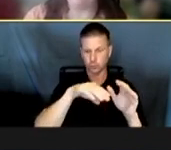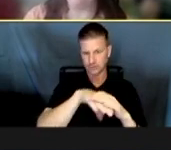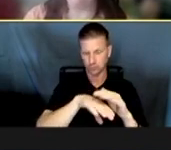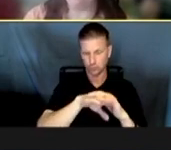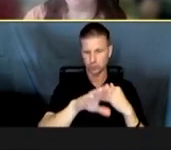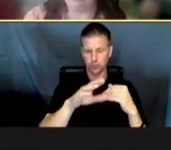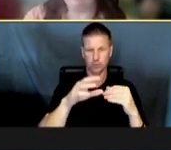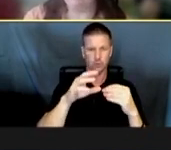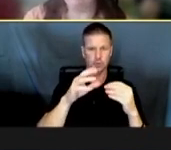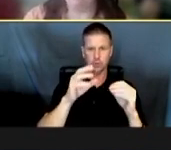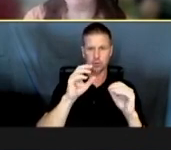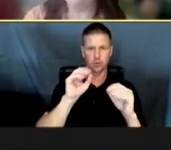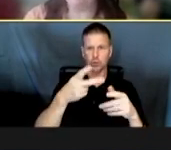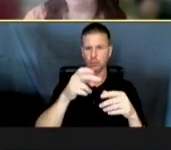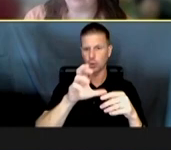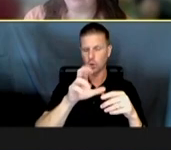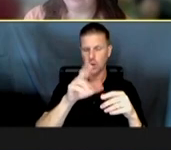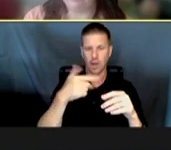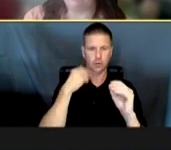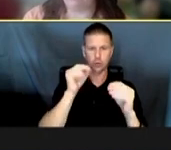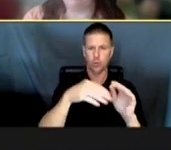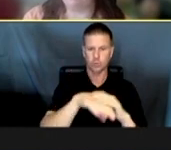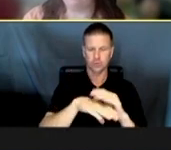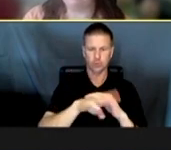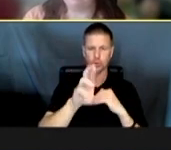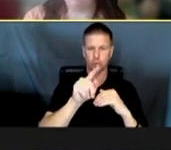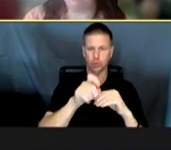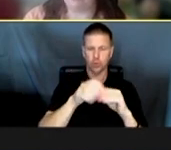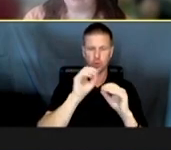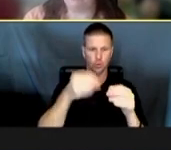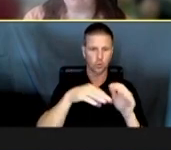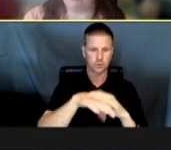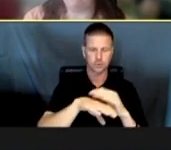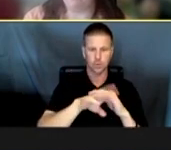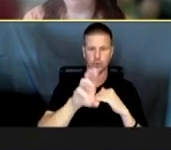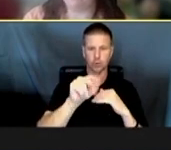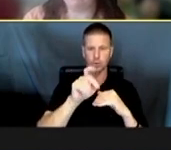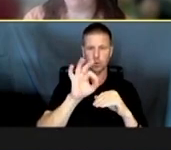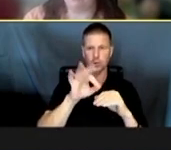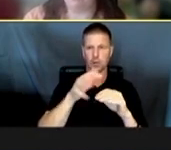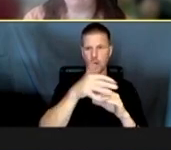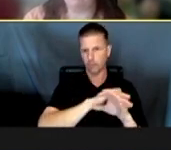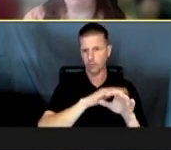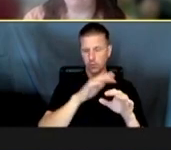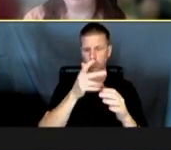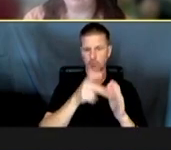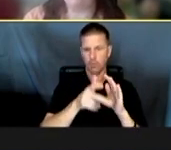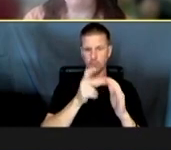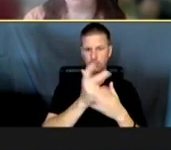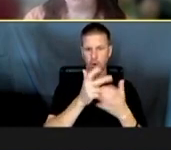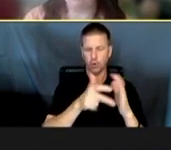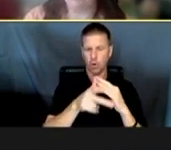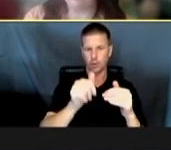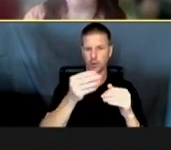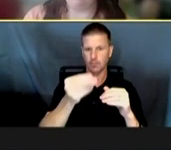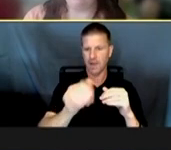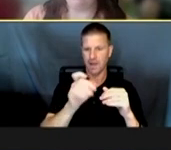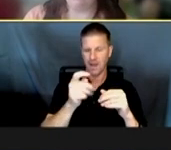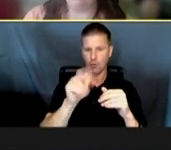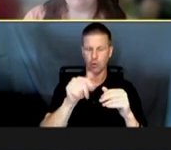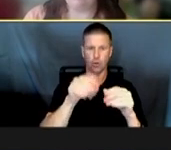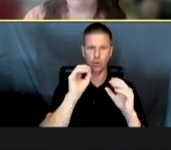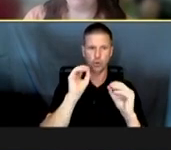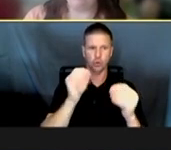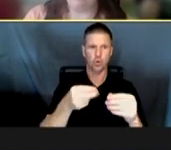had no curb cuts, no accessible route. There was no accessible route of the covered parking garages that you could pay extra for. There was